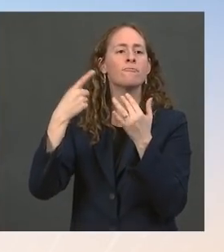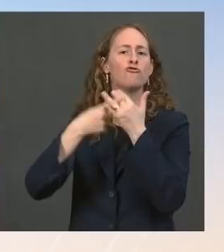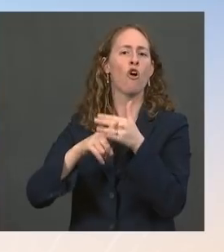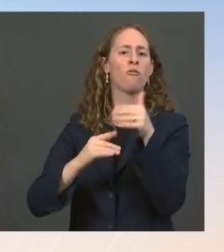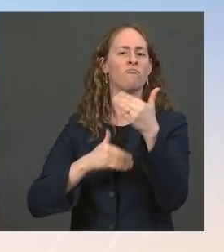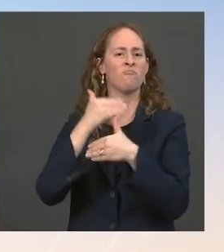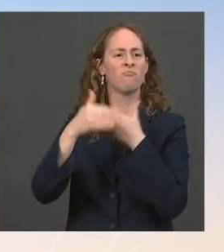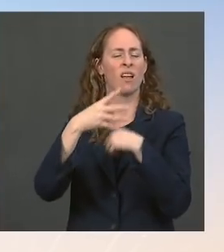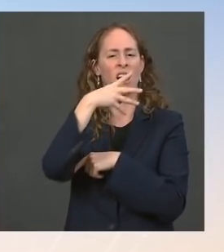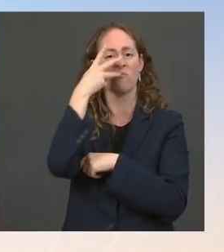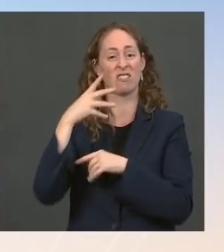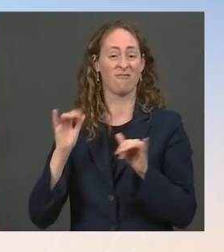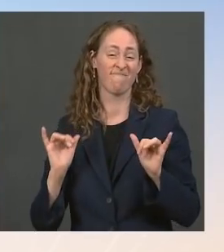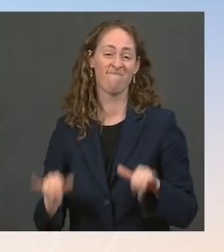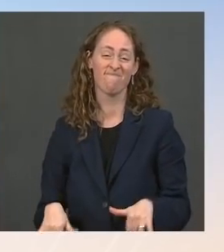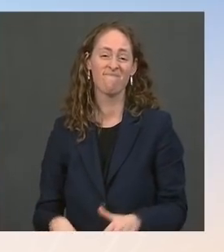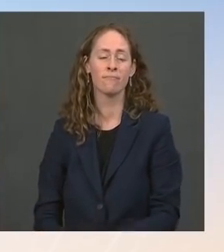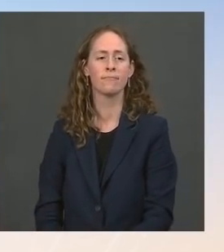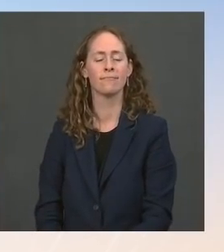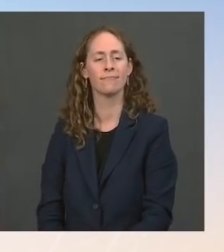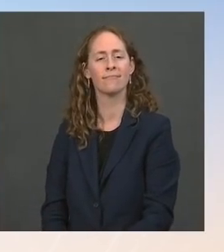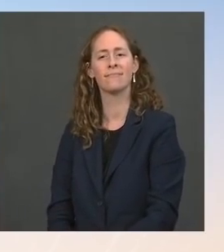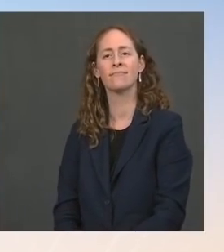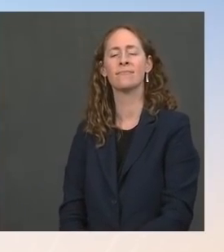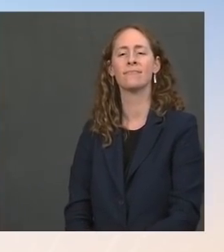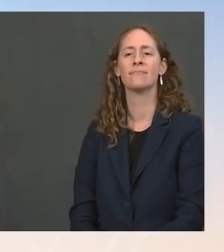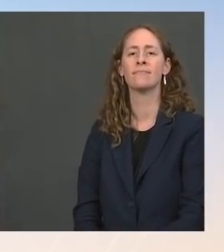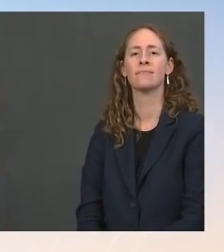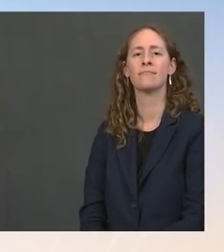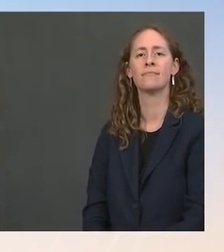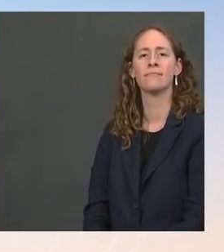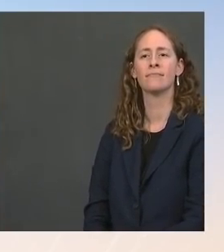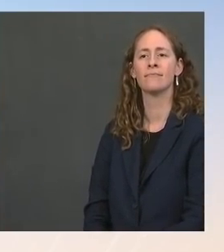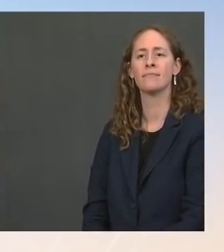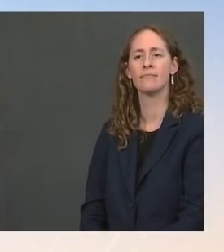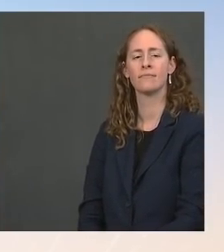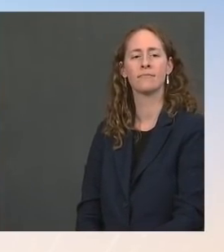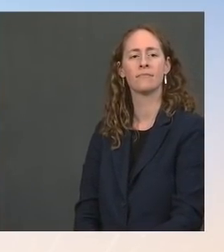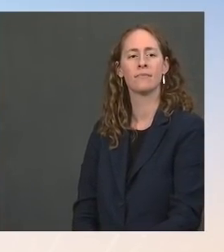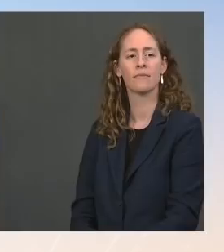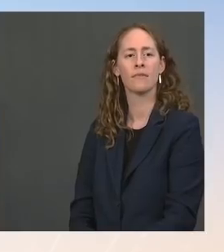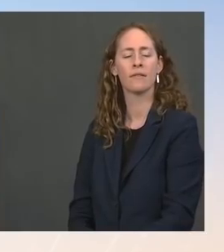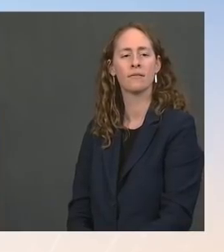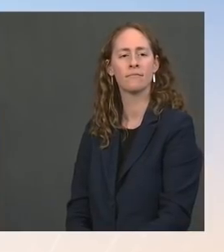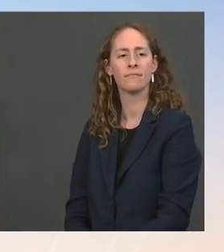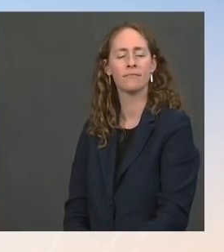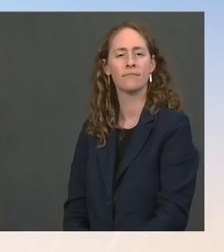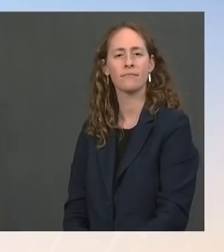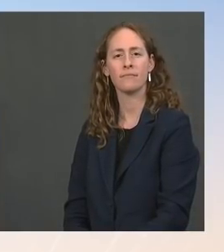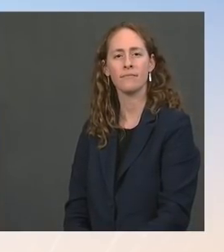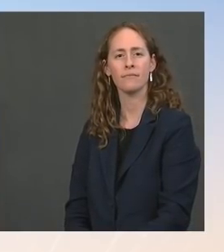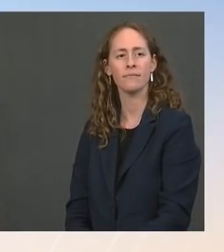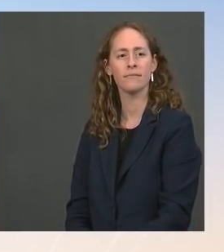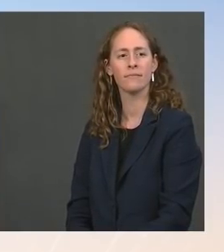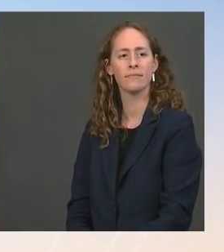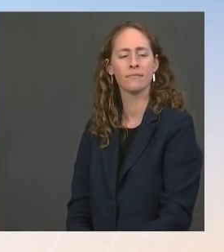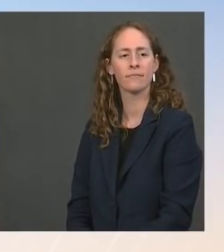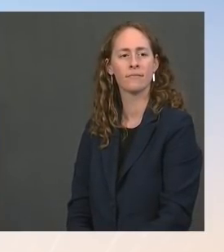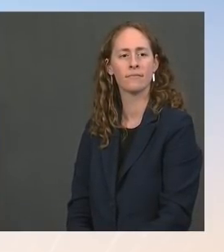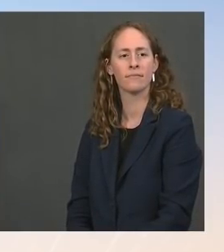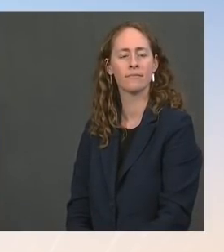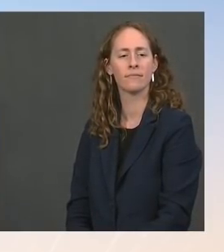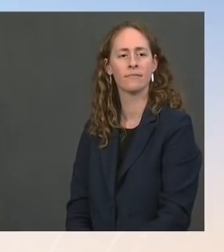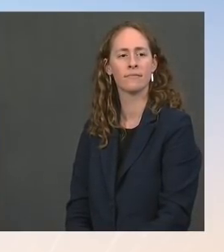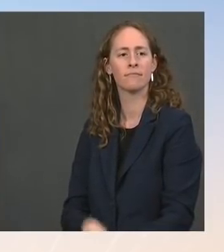DHS thus far has not given data on, specifically in Del Rio, of those who have been processed under Title 8 and those who have been processed under Title